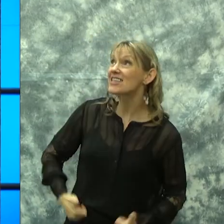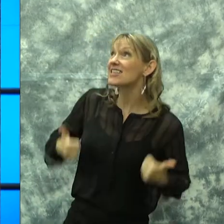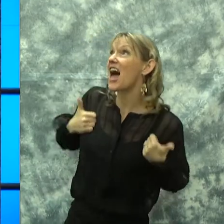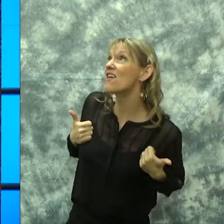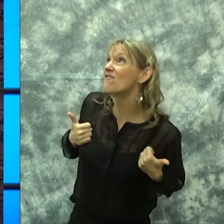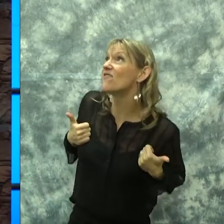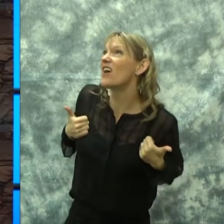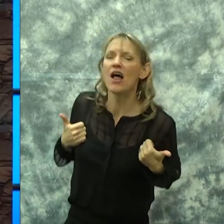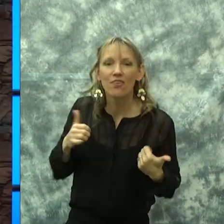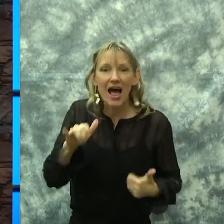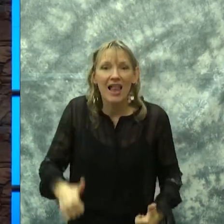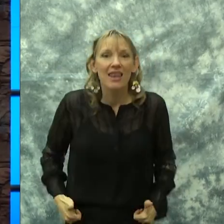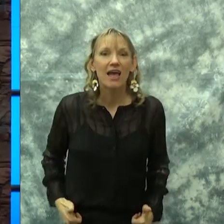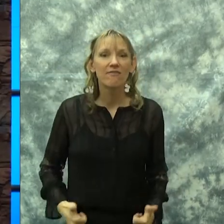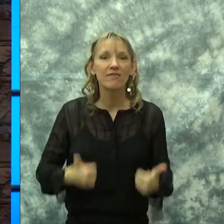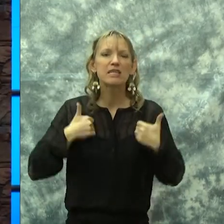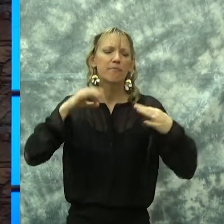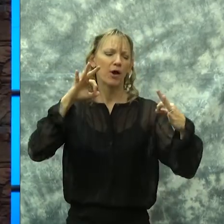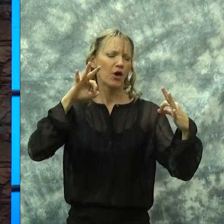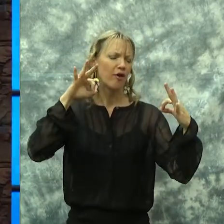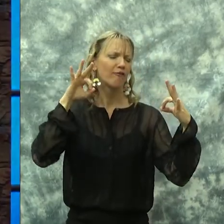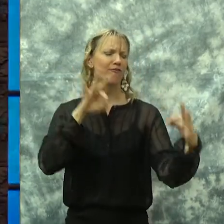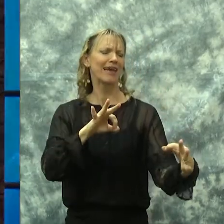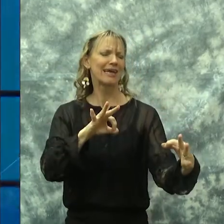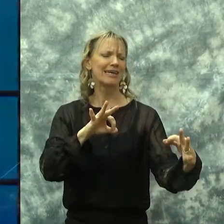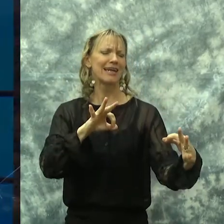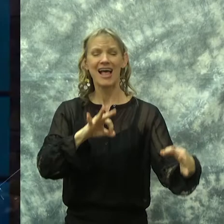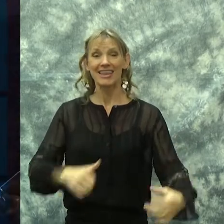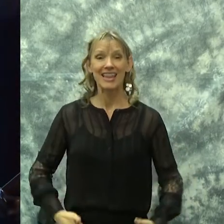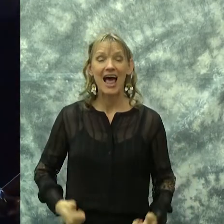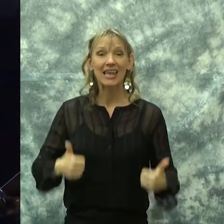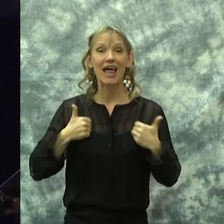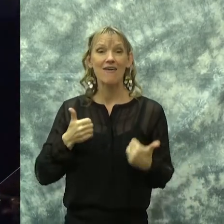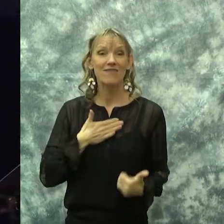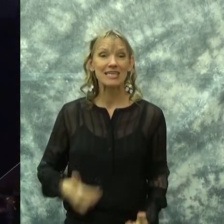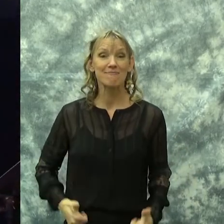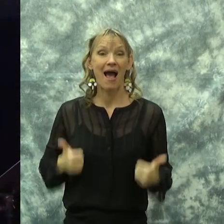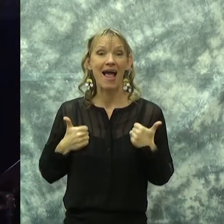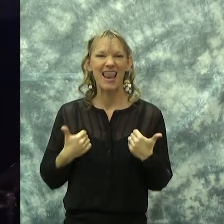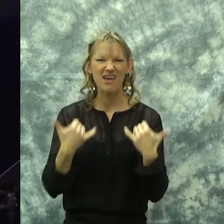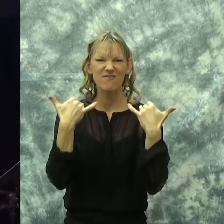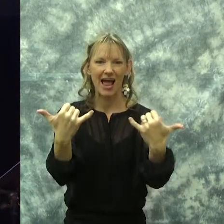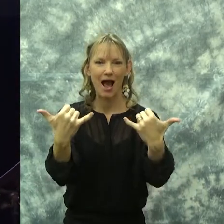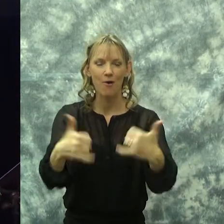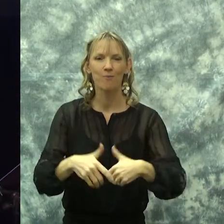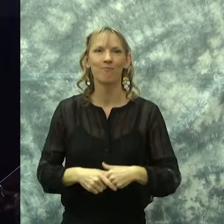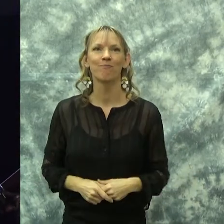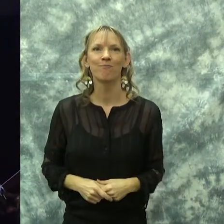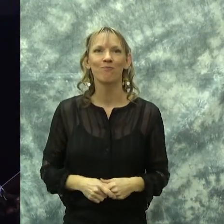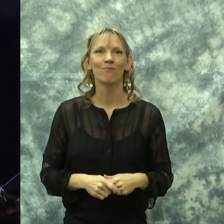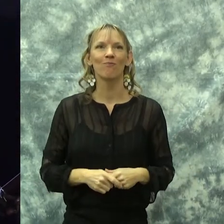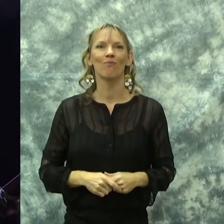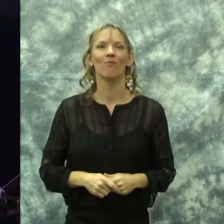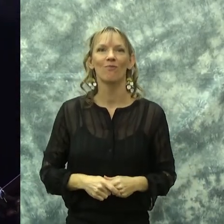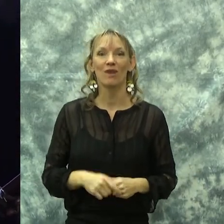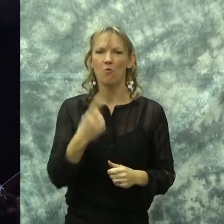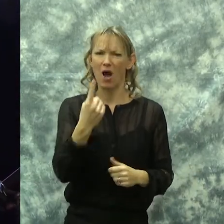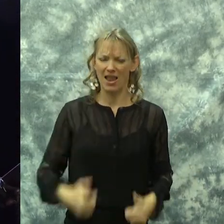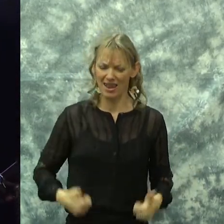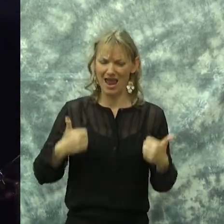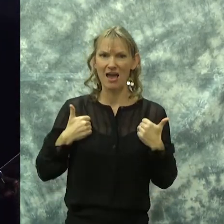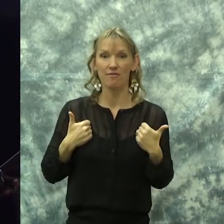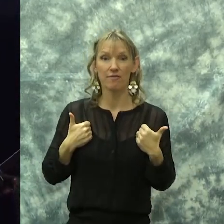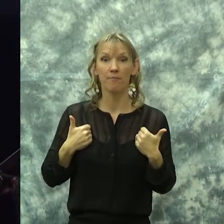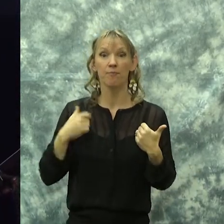is God's life. That life is perfect. That life is my life now.